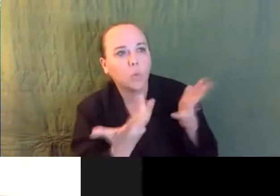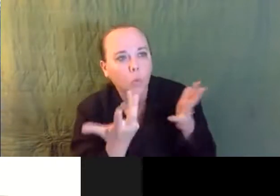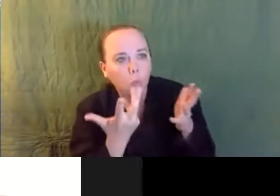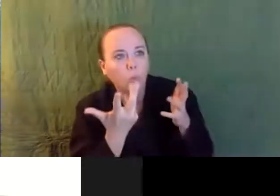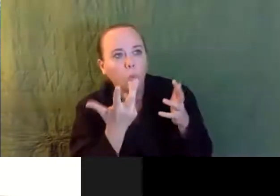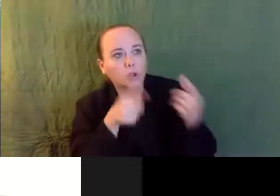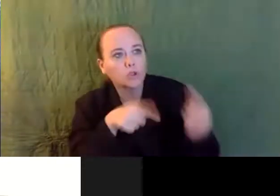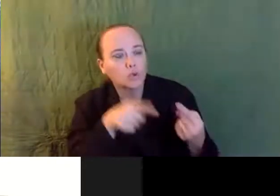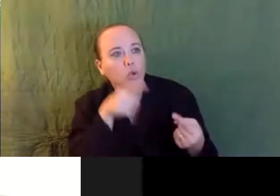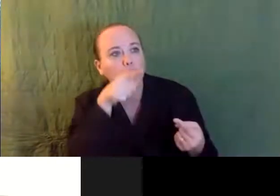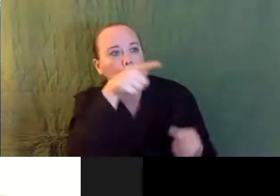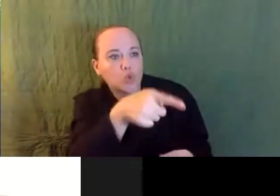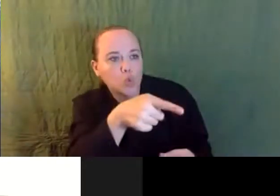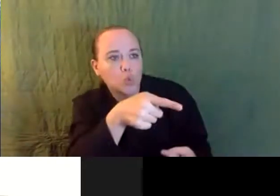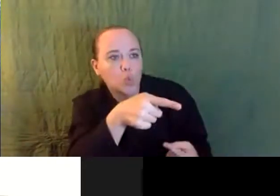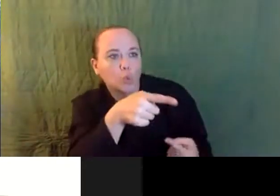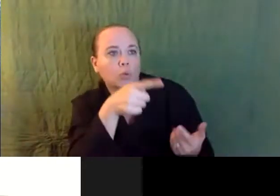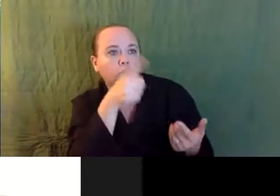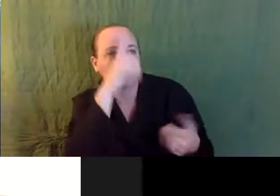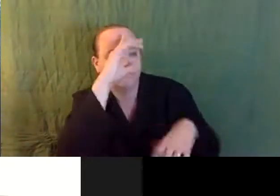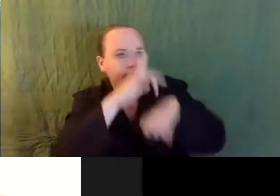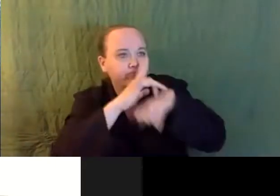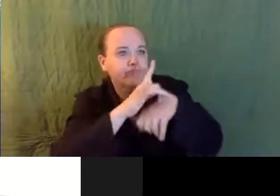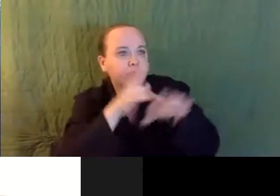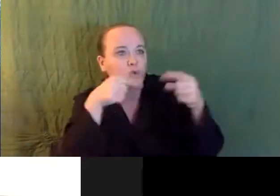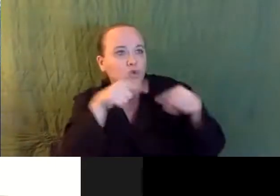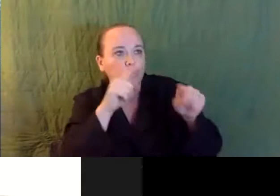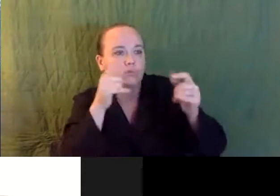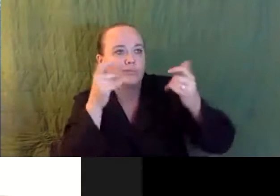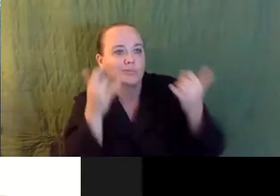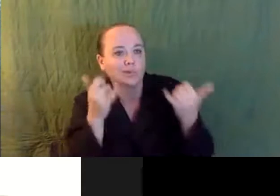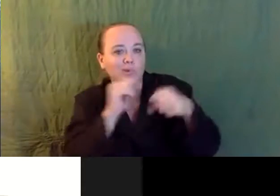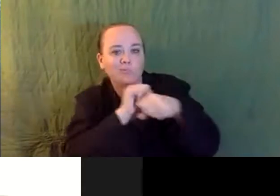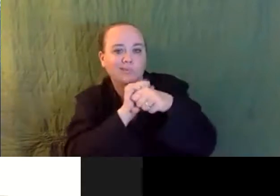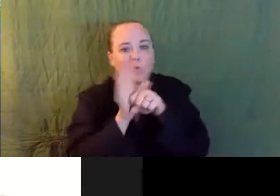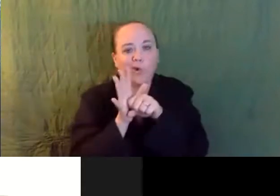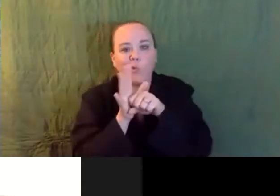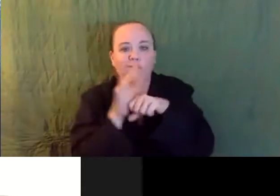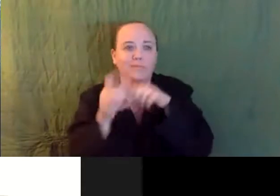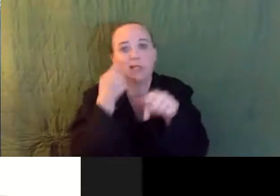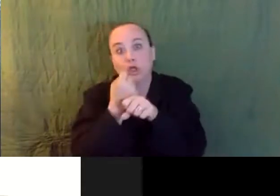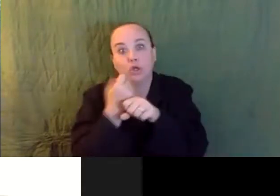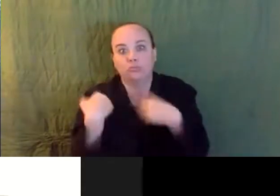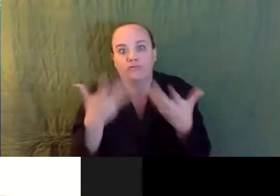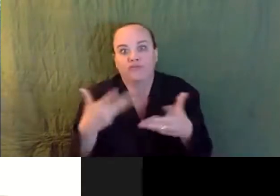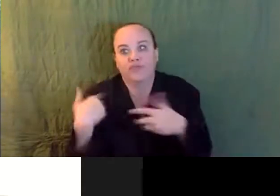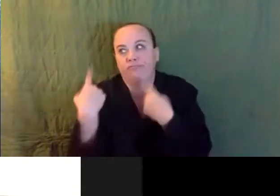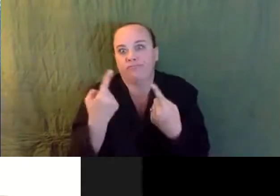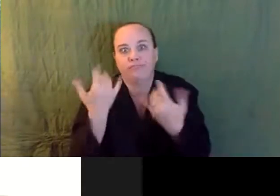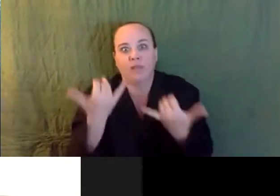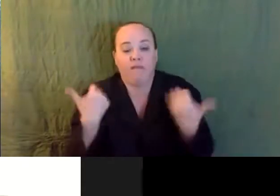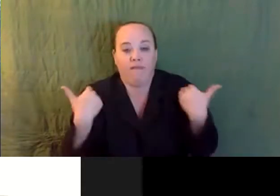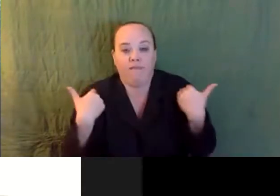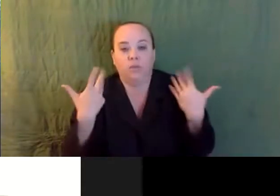issues in the city that you that have been on your mind, especially during this challenging year that we've had? So I